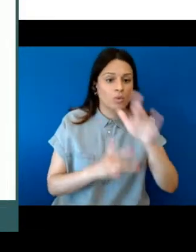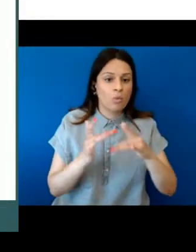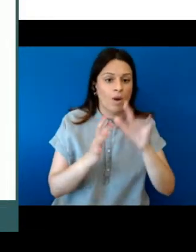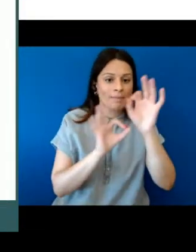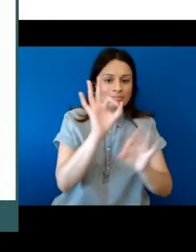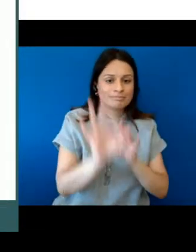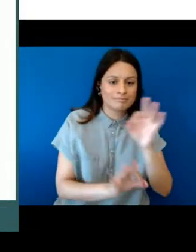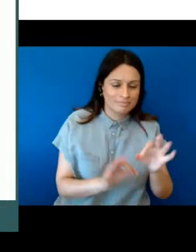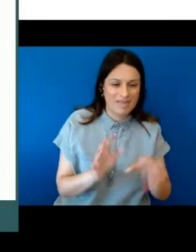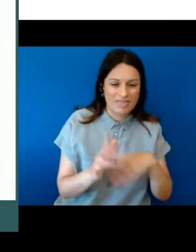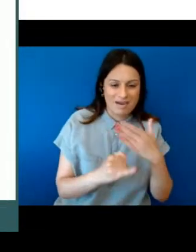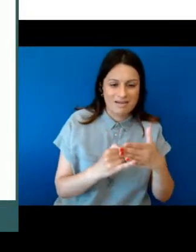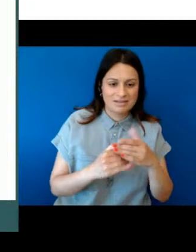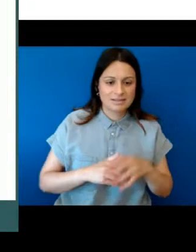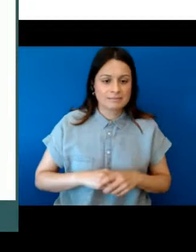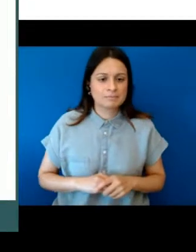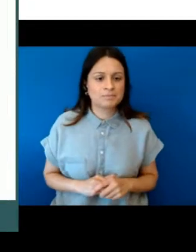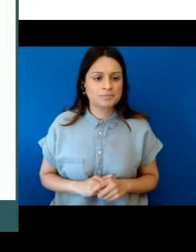questions.